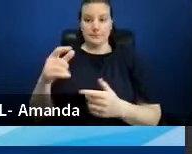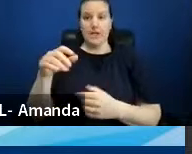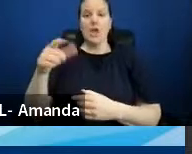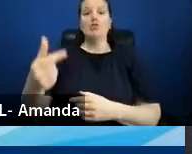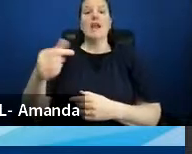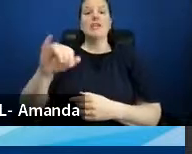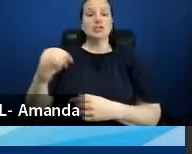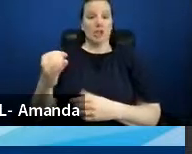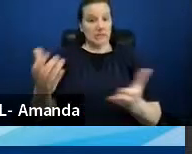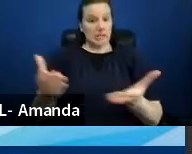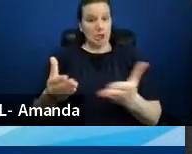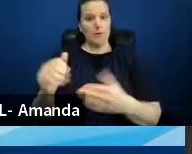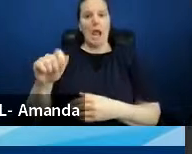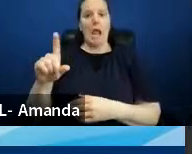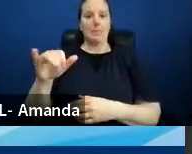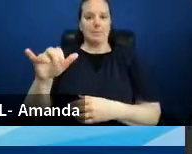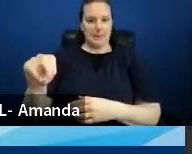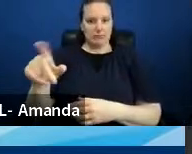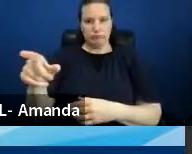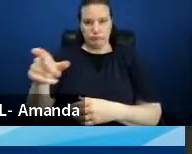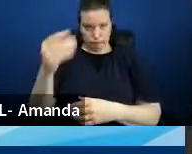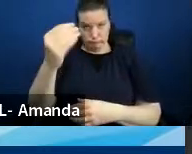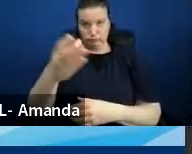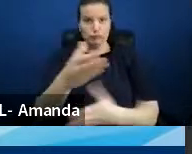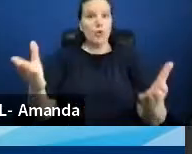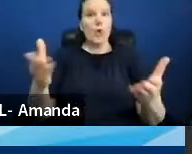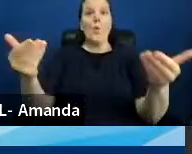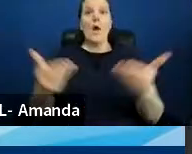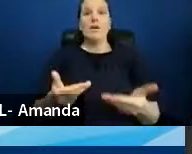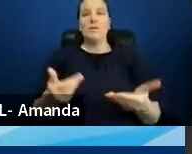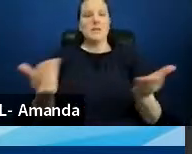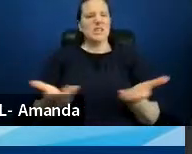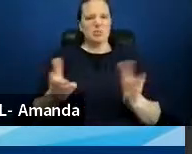say welcome. We have been meeting for